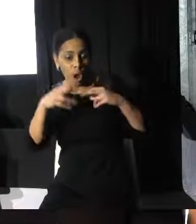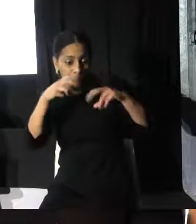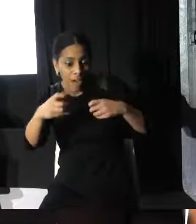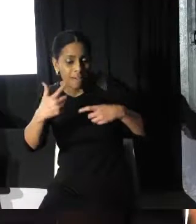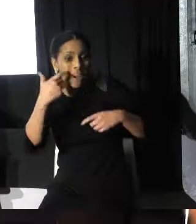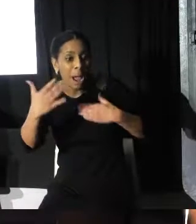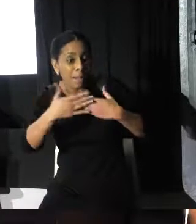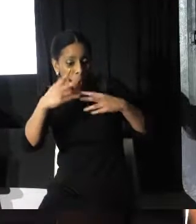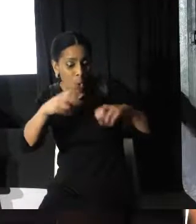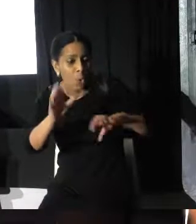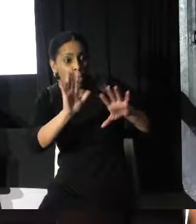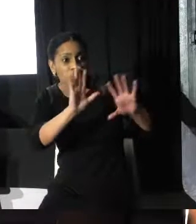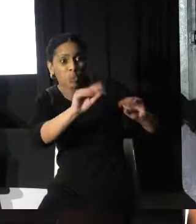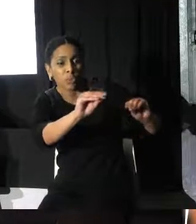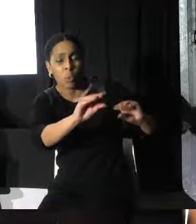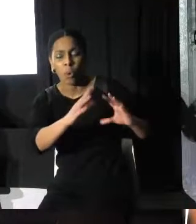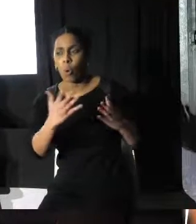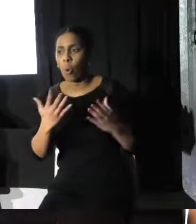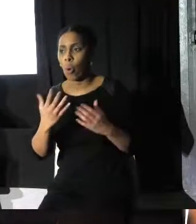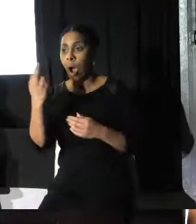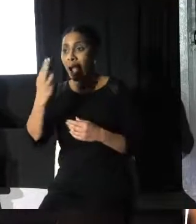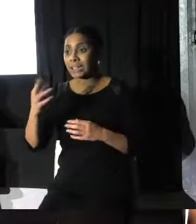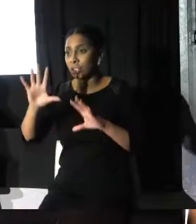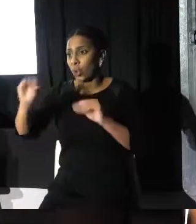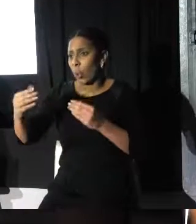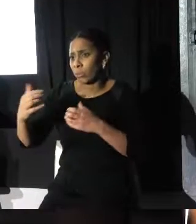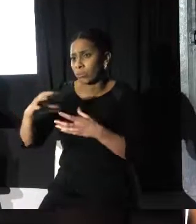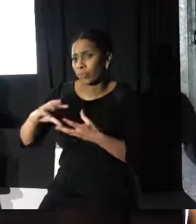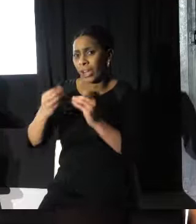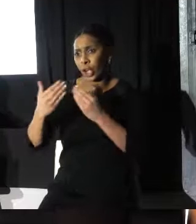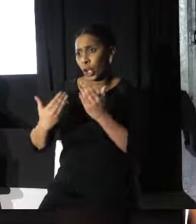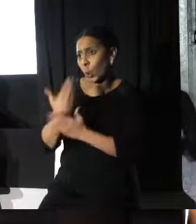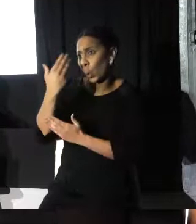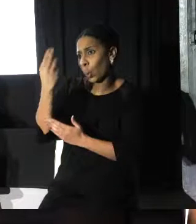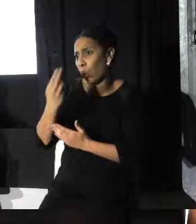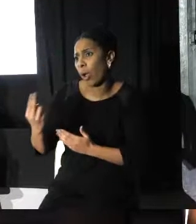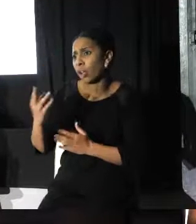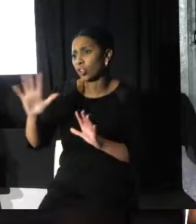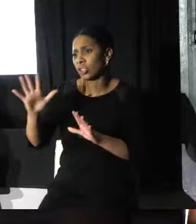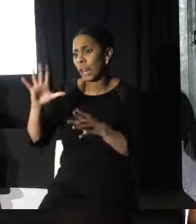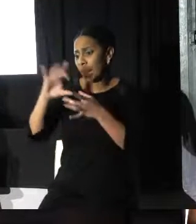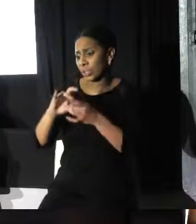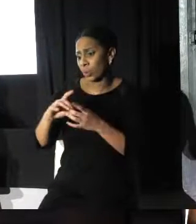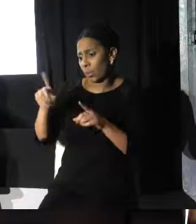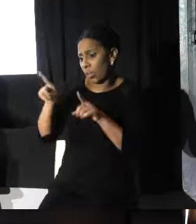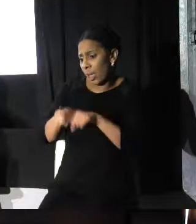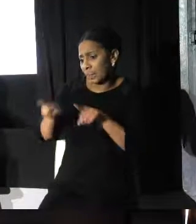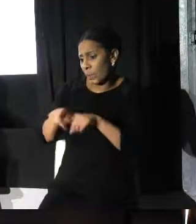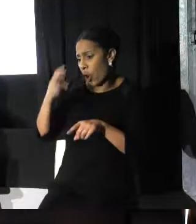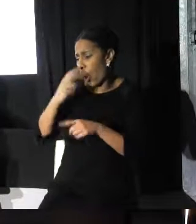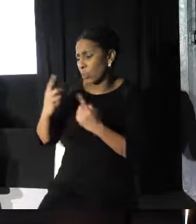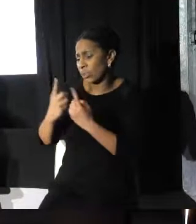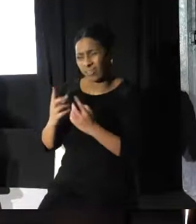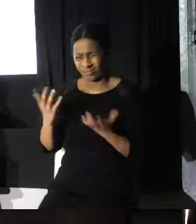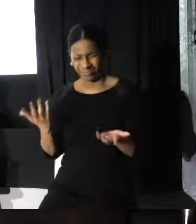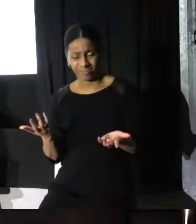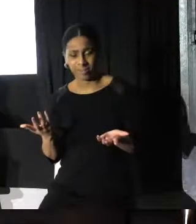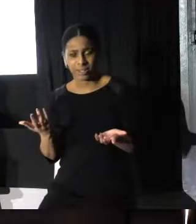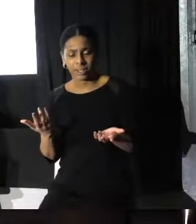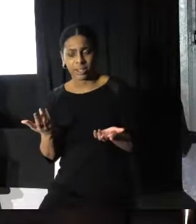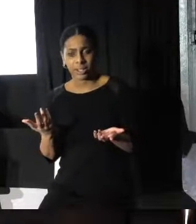or to artists, don't make any new work, just kind of talk about the old stuff. how have we got to this point